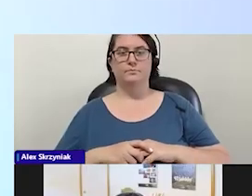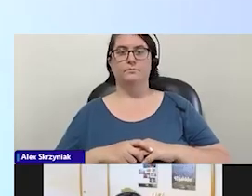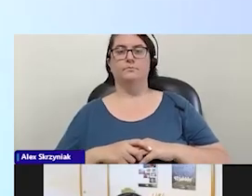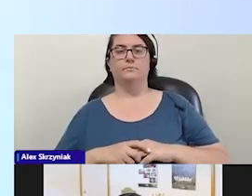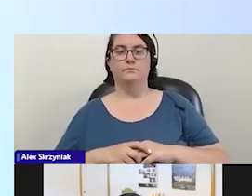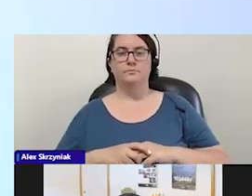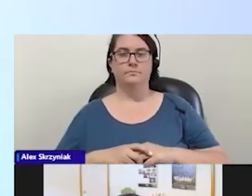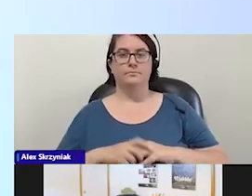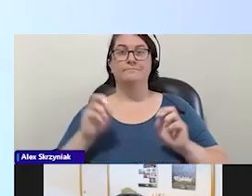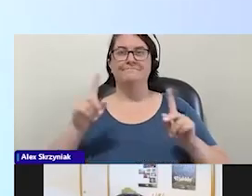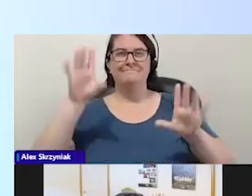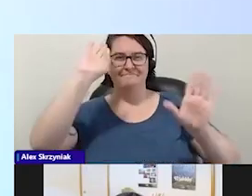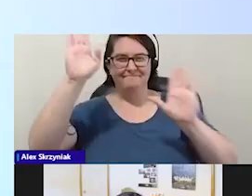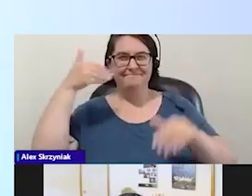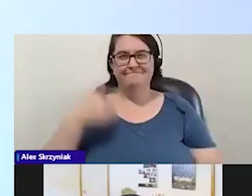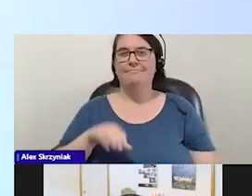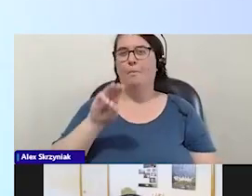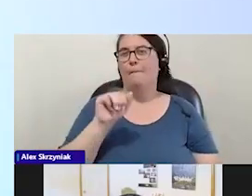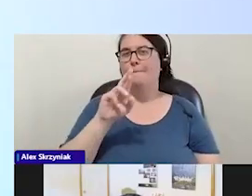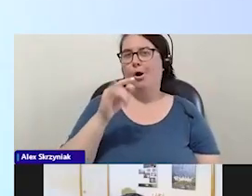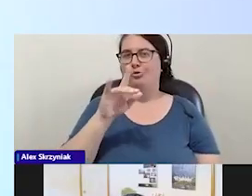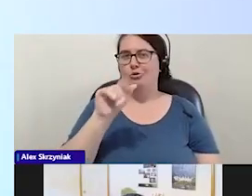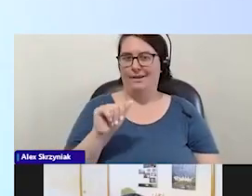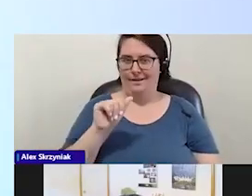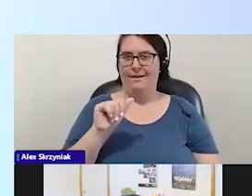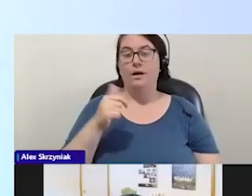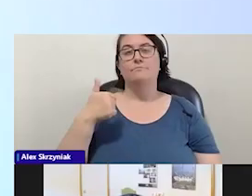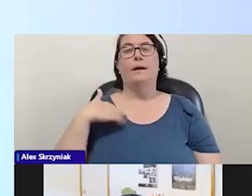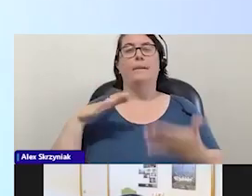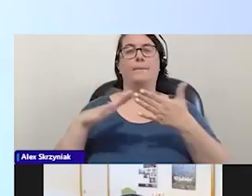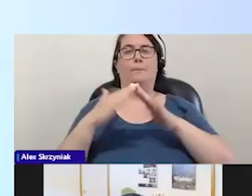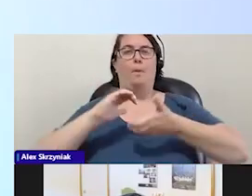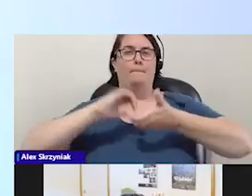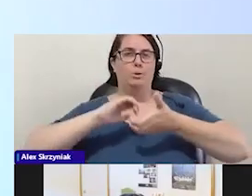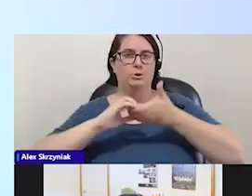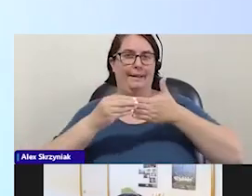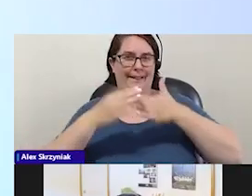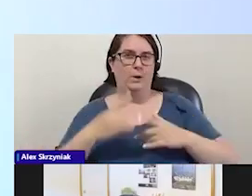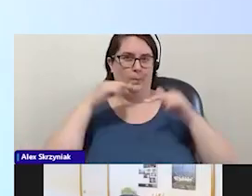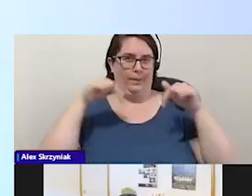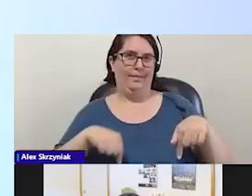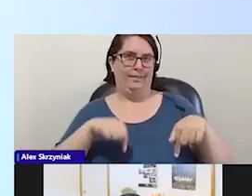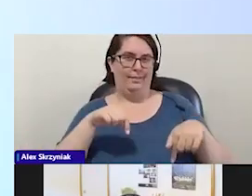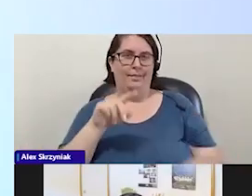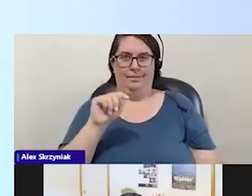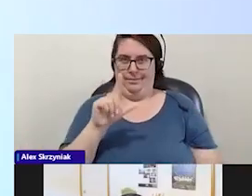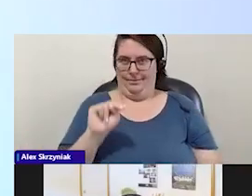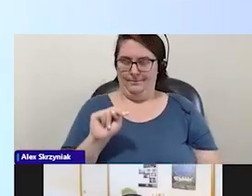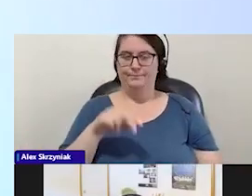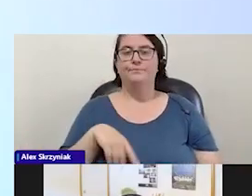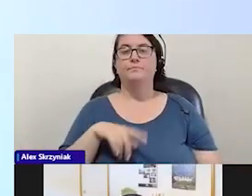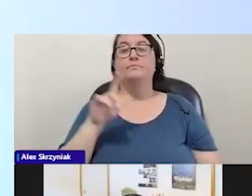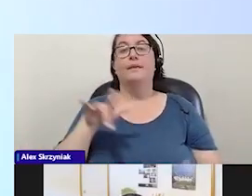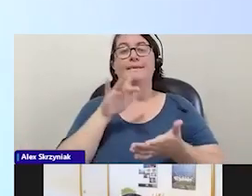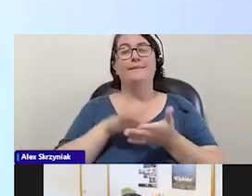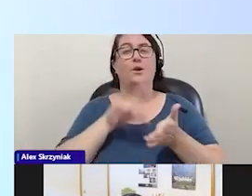Hello, everyone. I'm Margarita Pinton Perez, and I'm the Community Partnership Leader with the Learning Network at the Center for Research